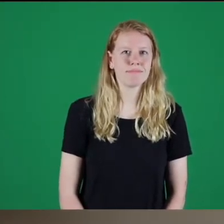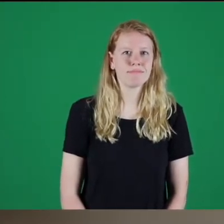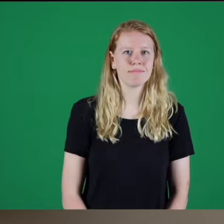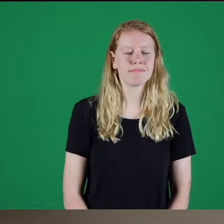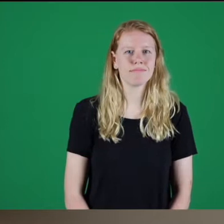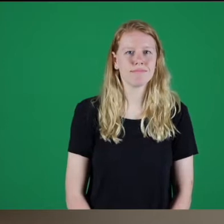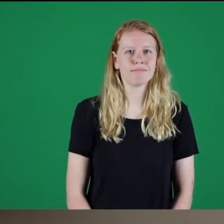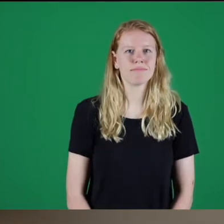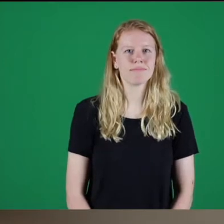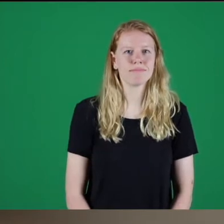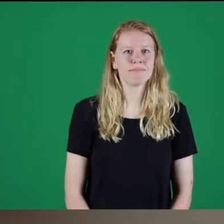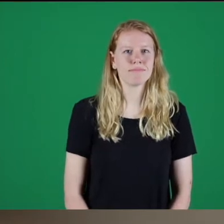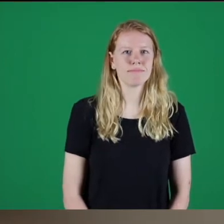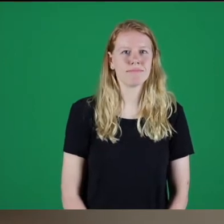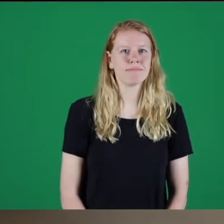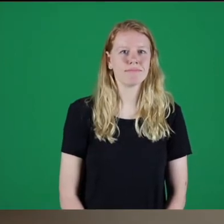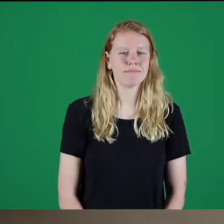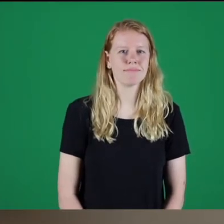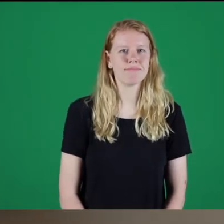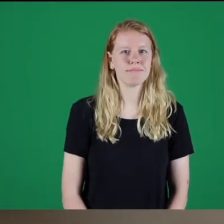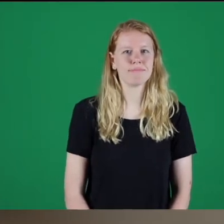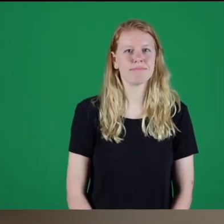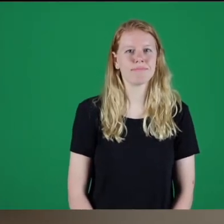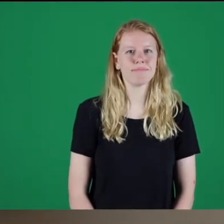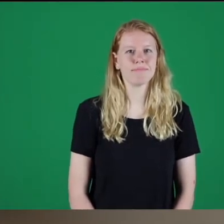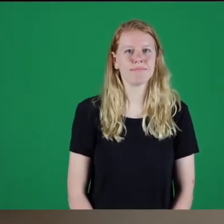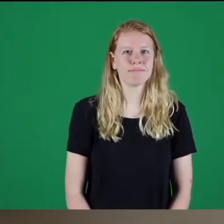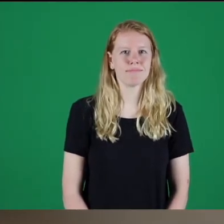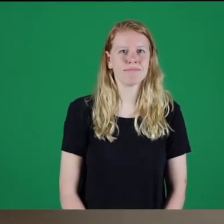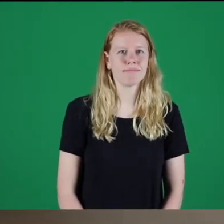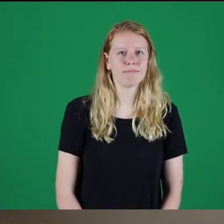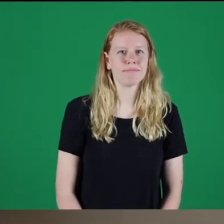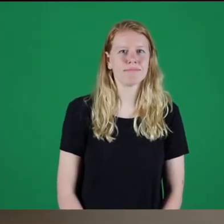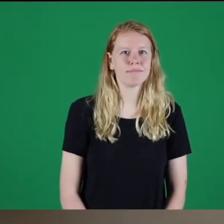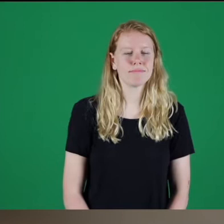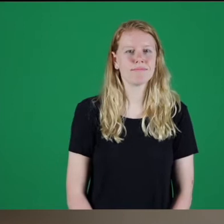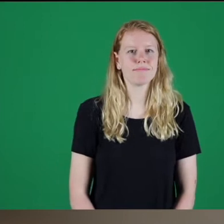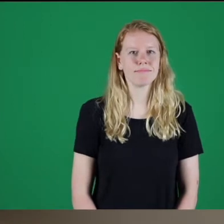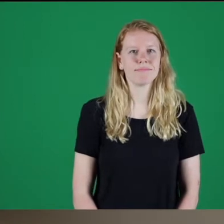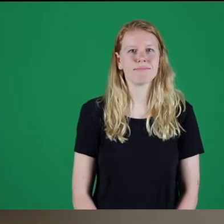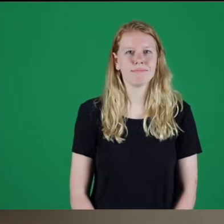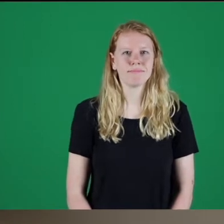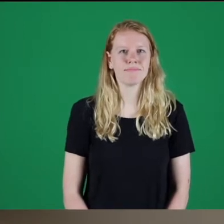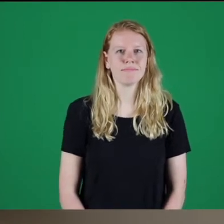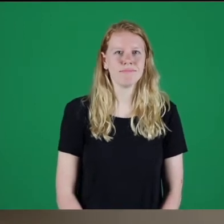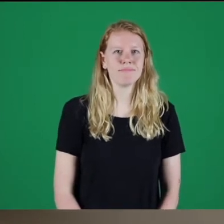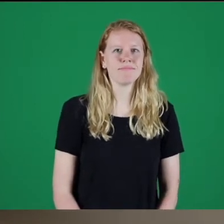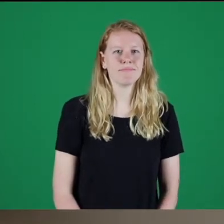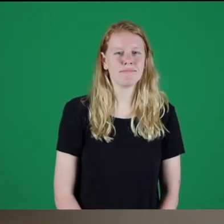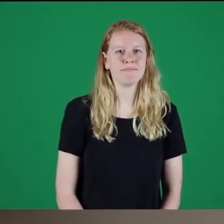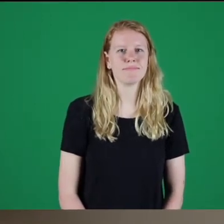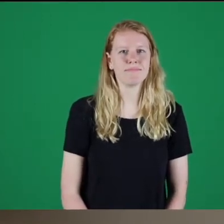Mbaba o, hini wuluda jeliala, mandi shila da bini ma, yeah.